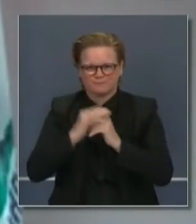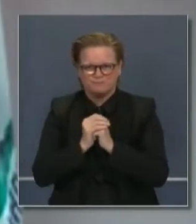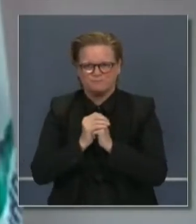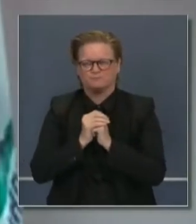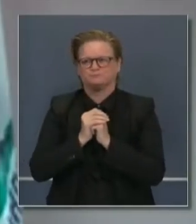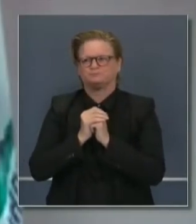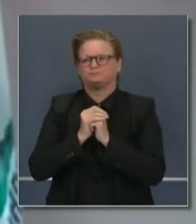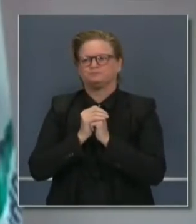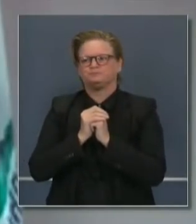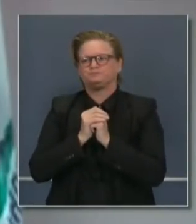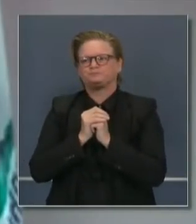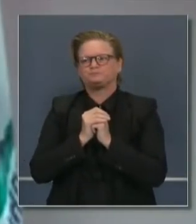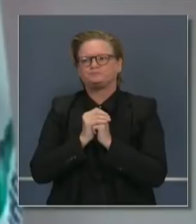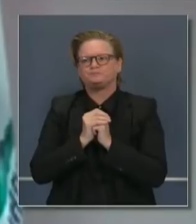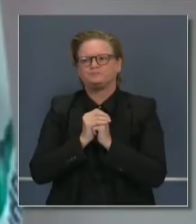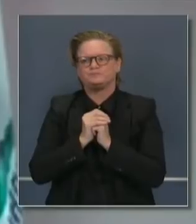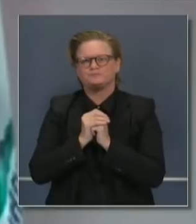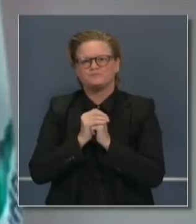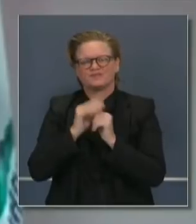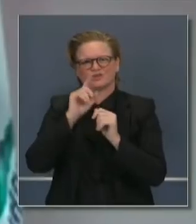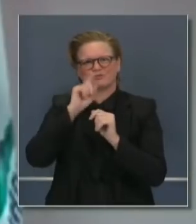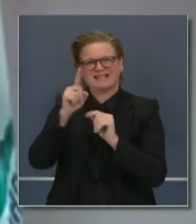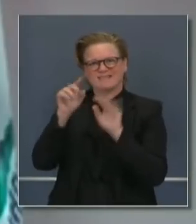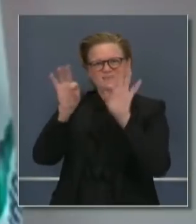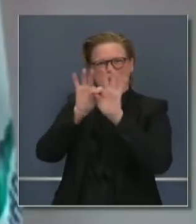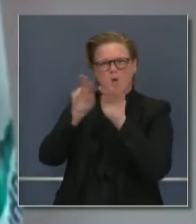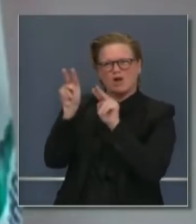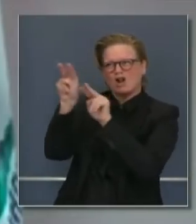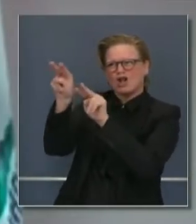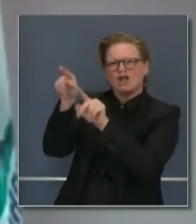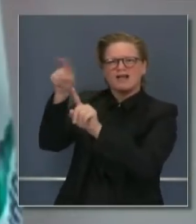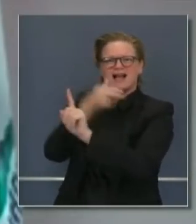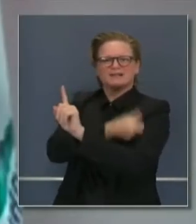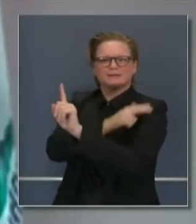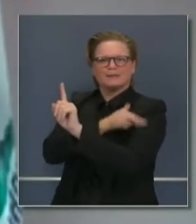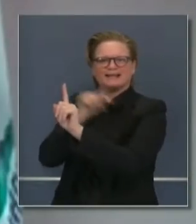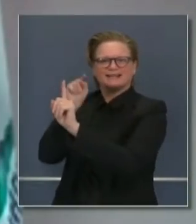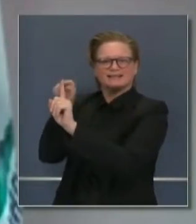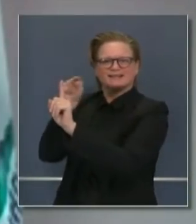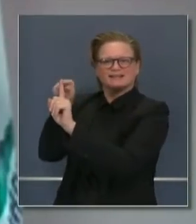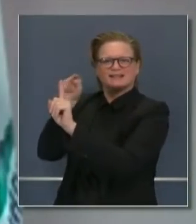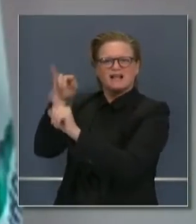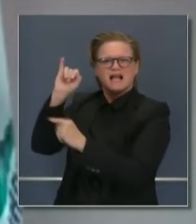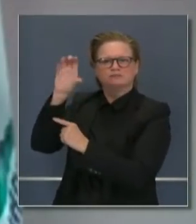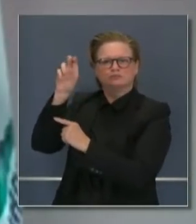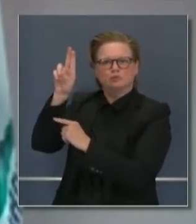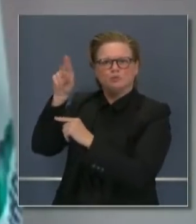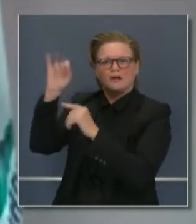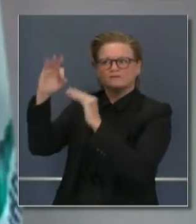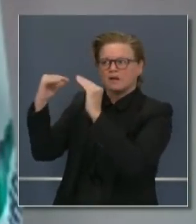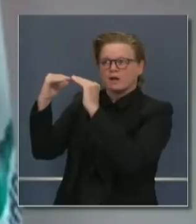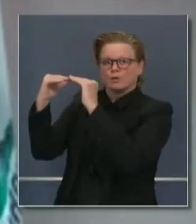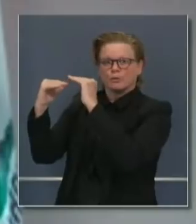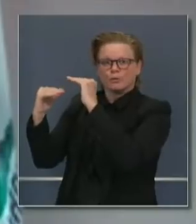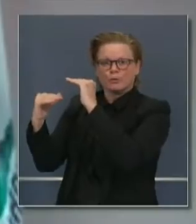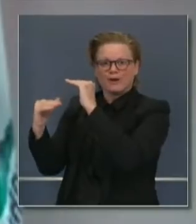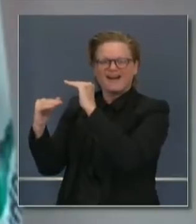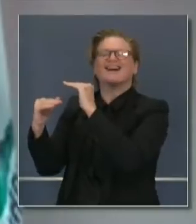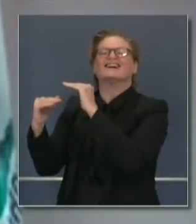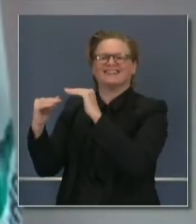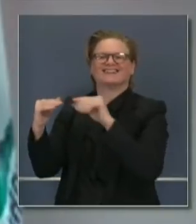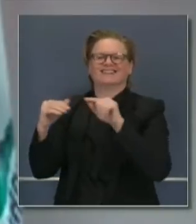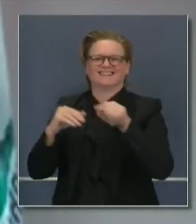lift that regional stay-at-home order effectively. Why do we say it's by counties? Because each county will then then